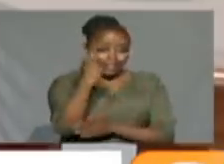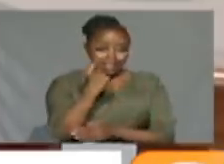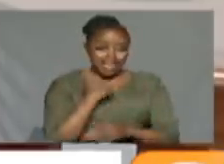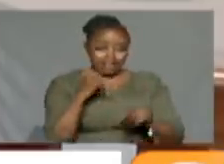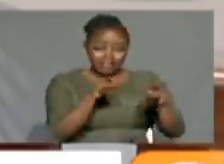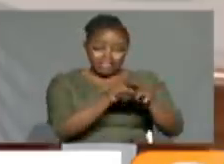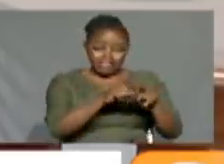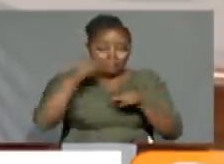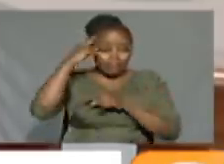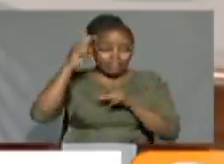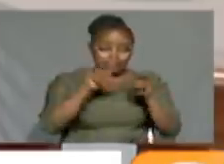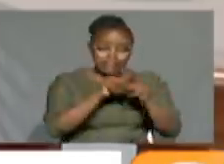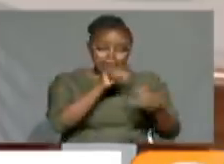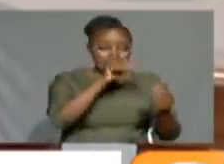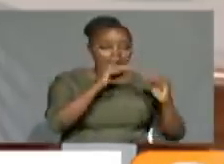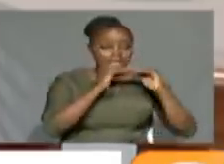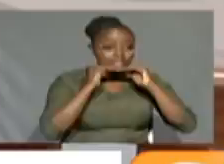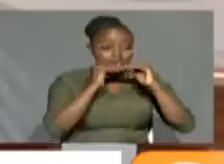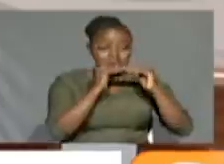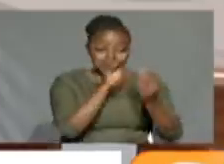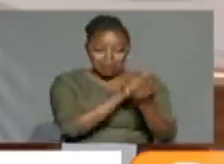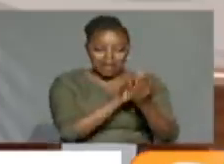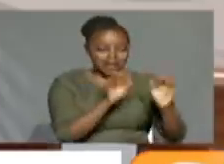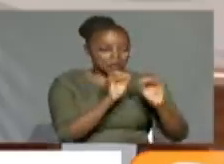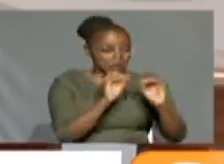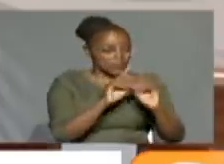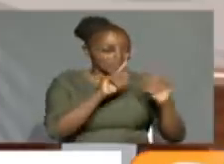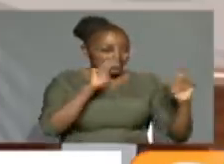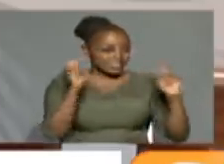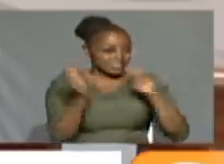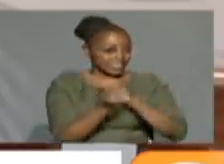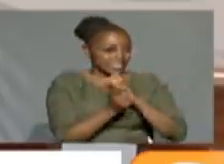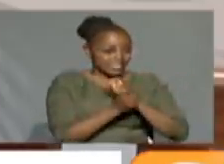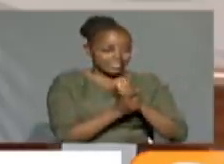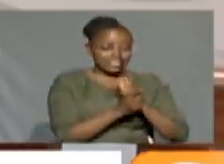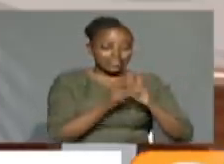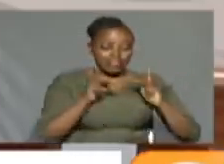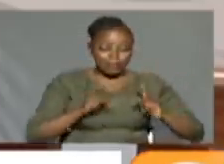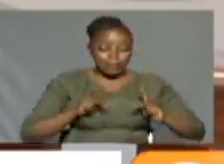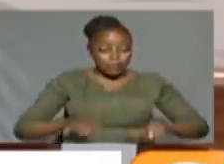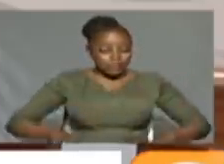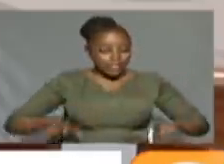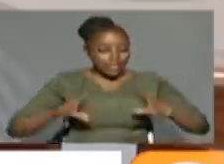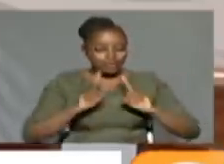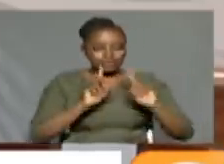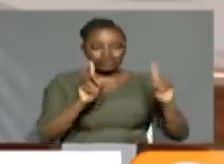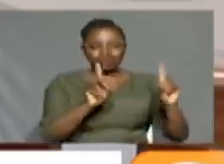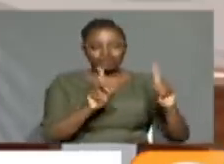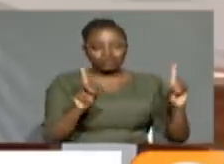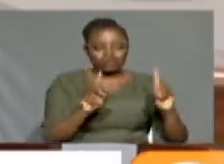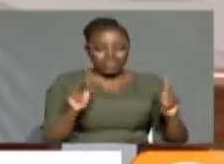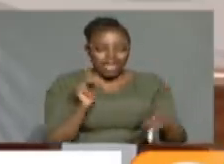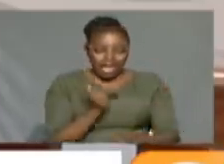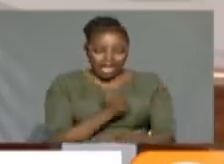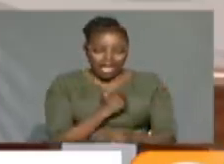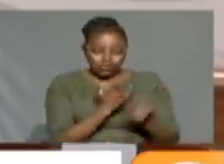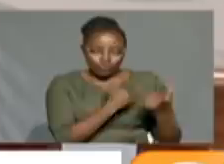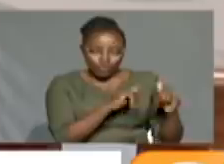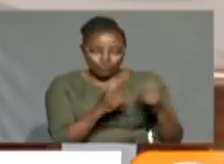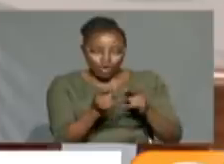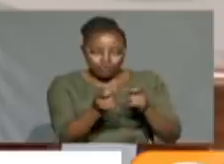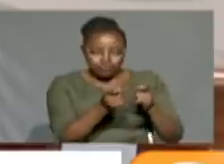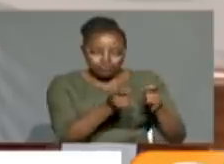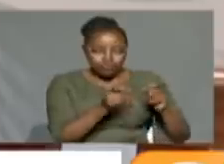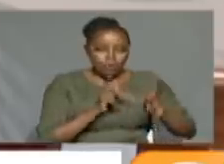same dream like Equity of changing the lives and livelihoods of our people. So essentially, we attract those who want